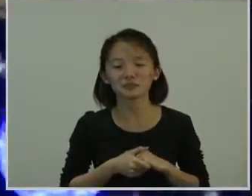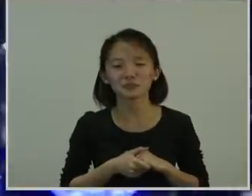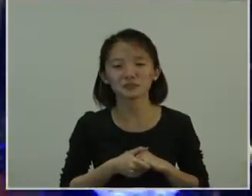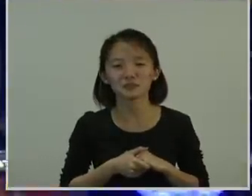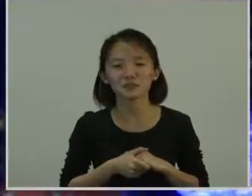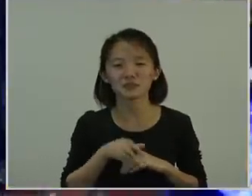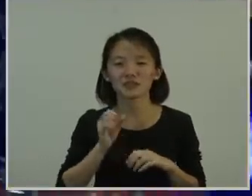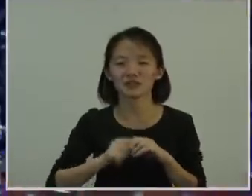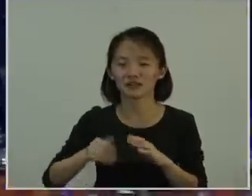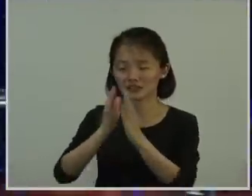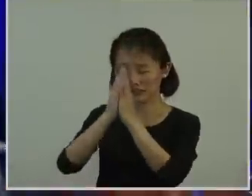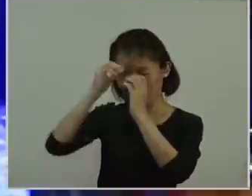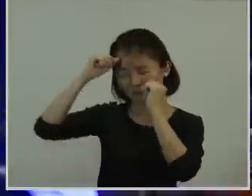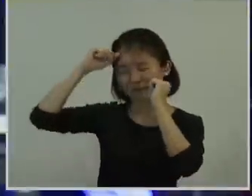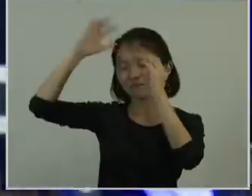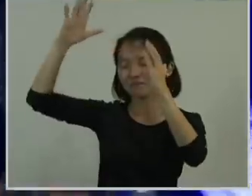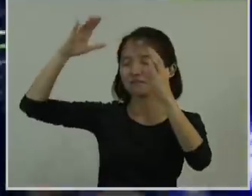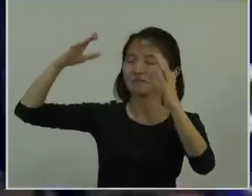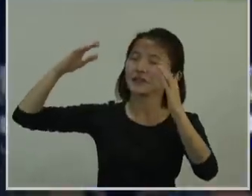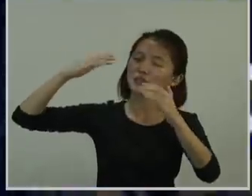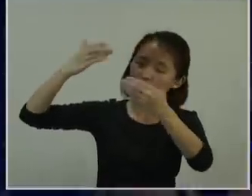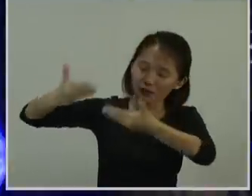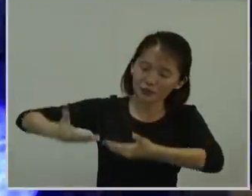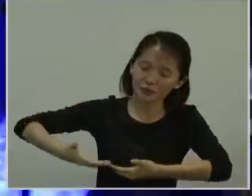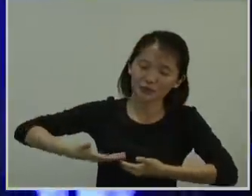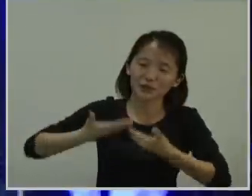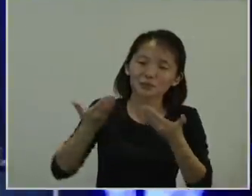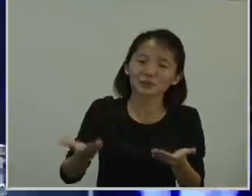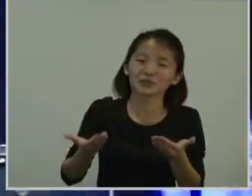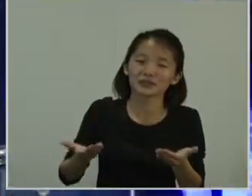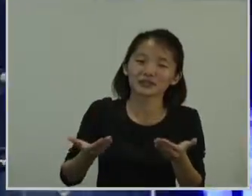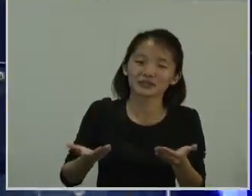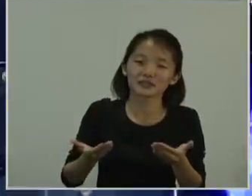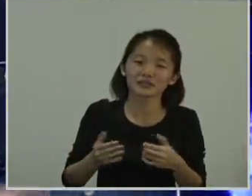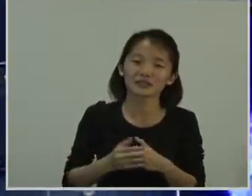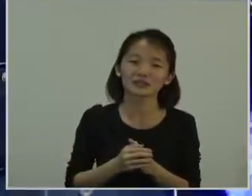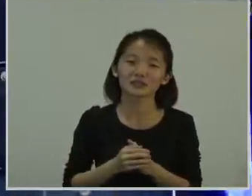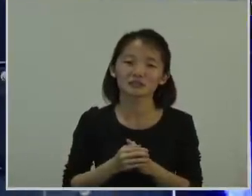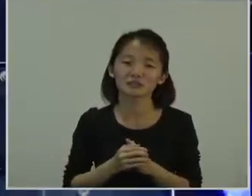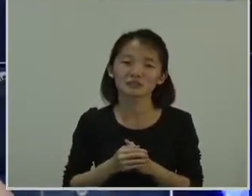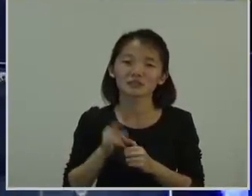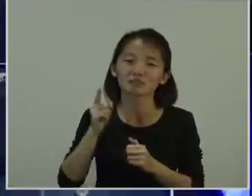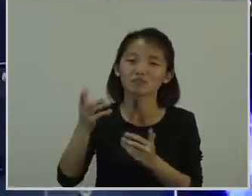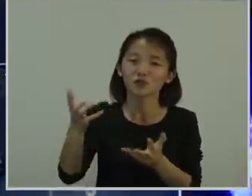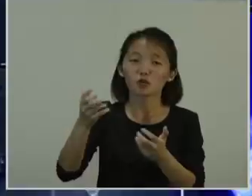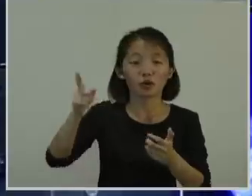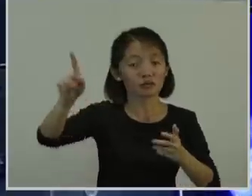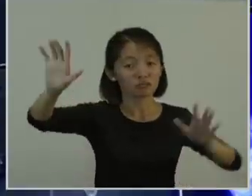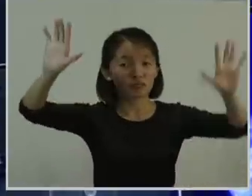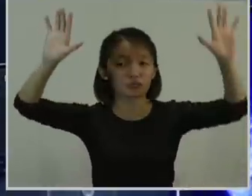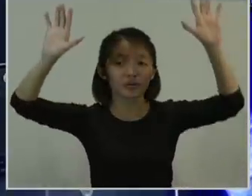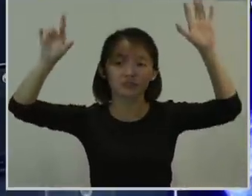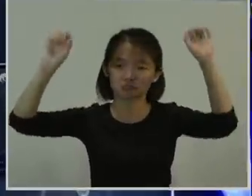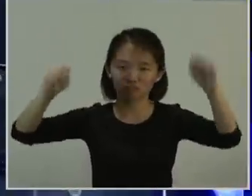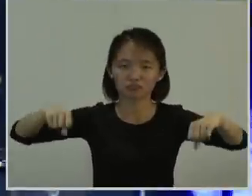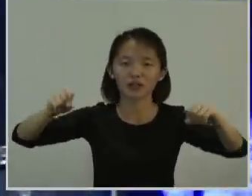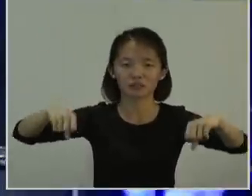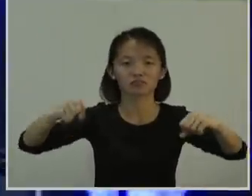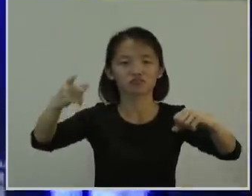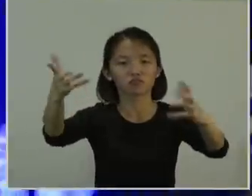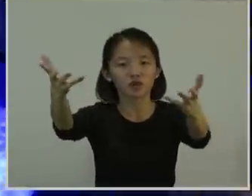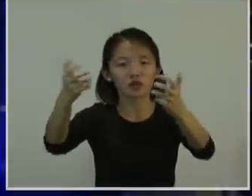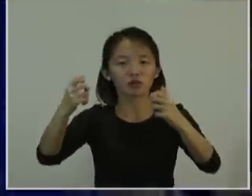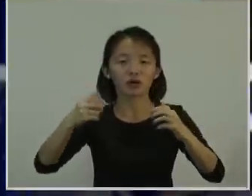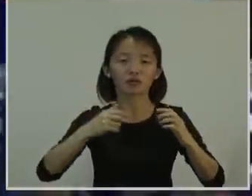So, Father, we just welcome you in this place. If you want to lift your hands, you can lift your hands. If you want to turn